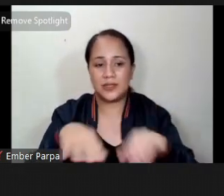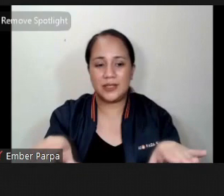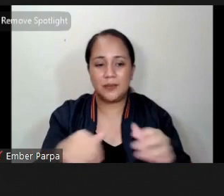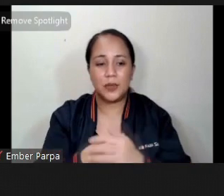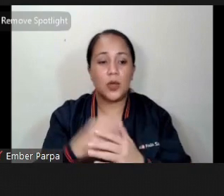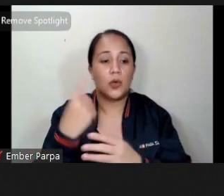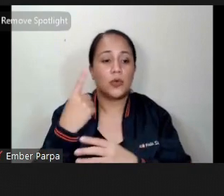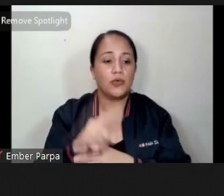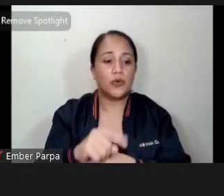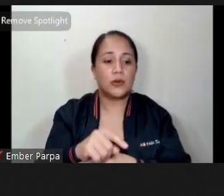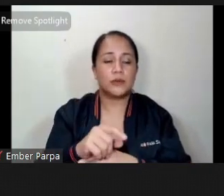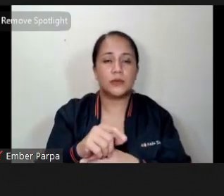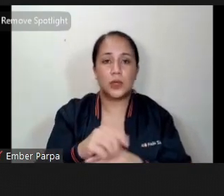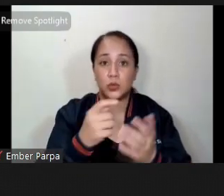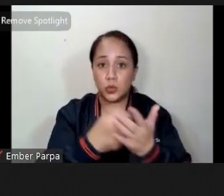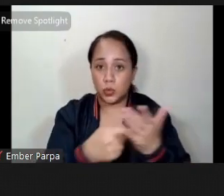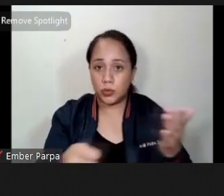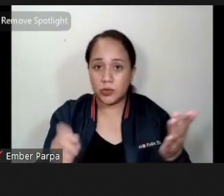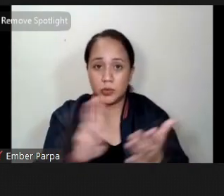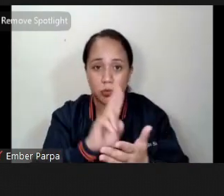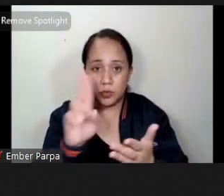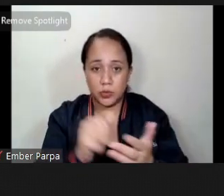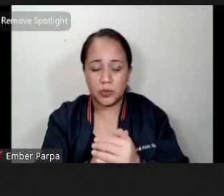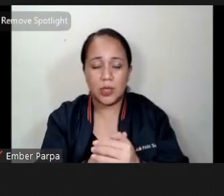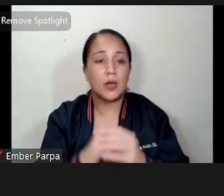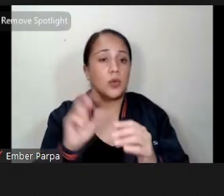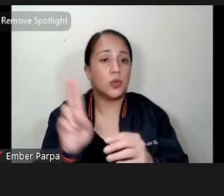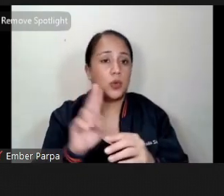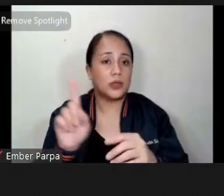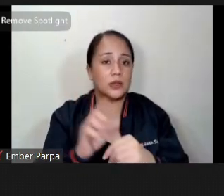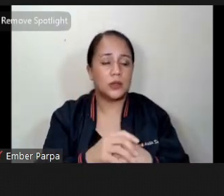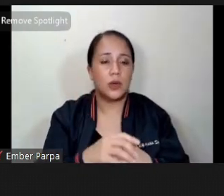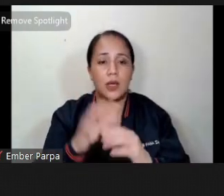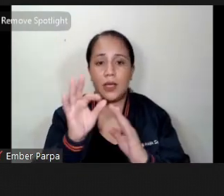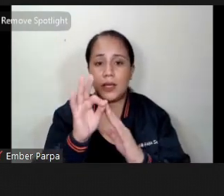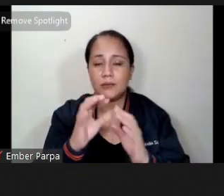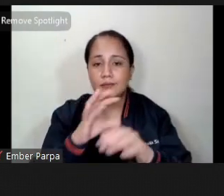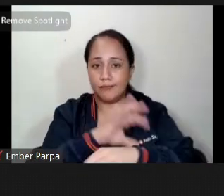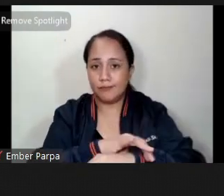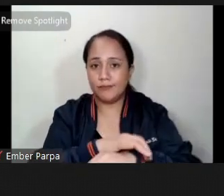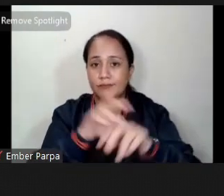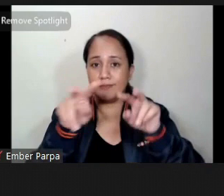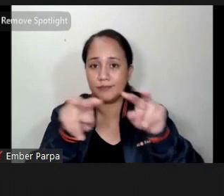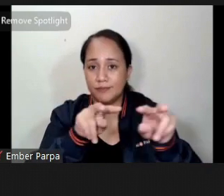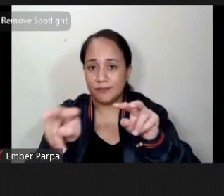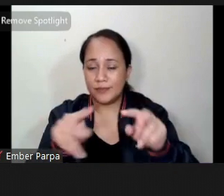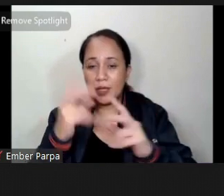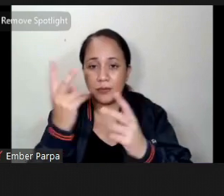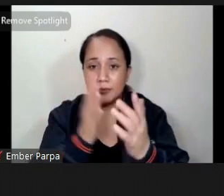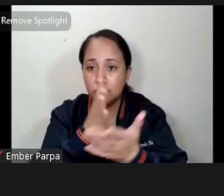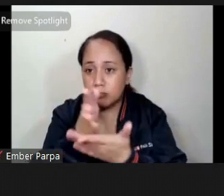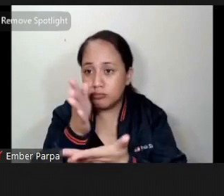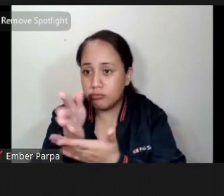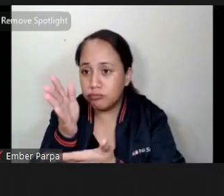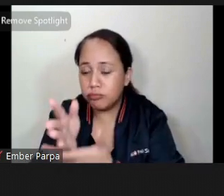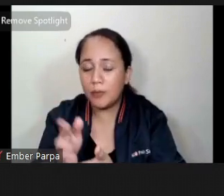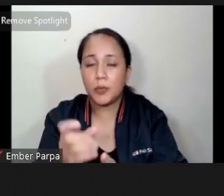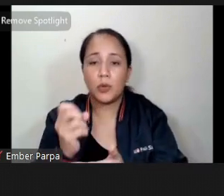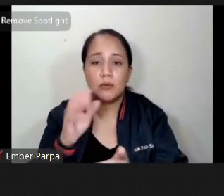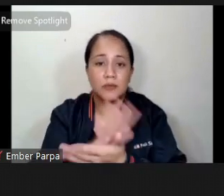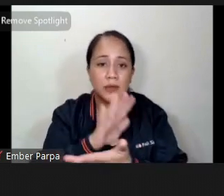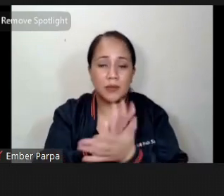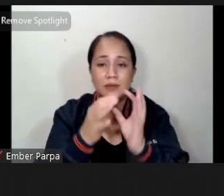naman po sa channels or tools, gagawin po ito through face-to-face monitoring visits at paper-based